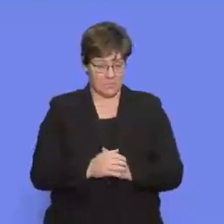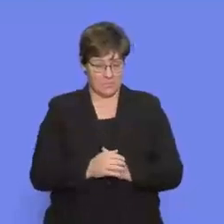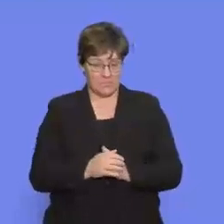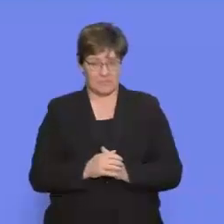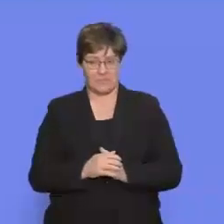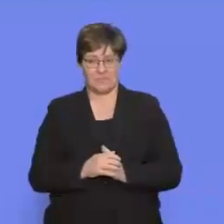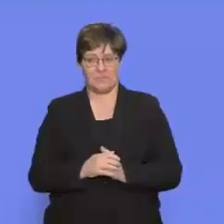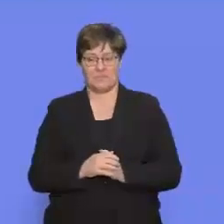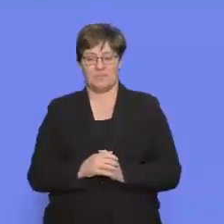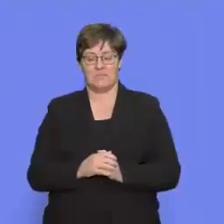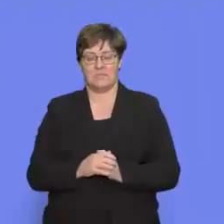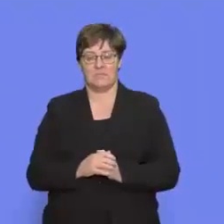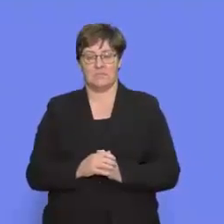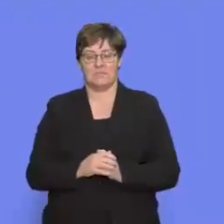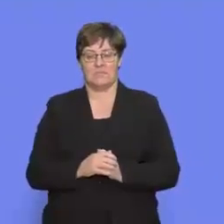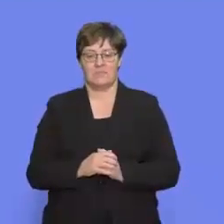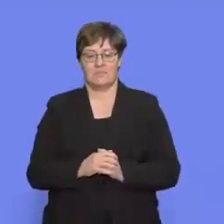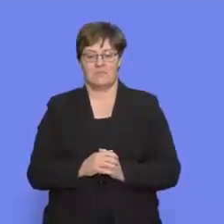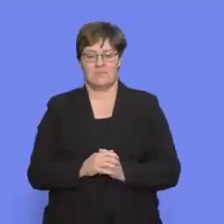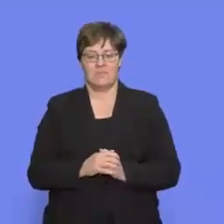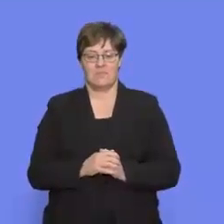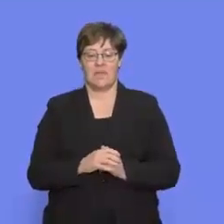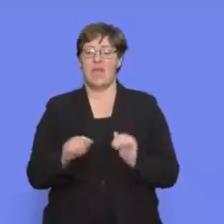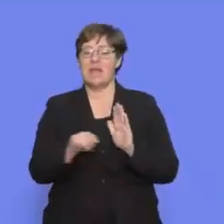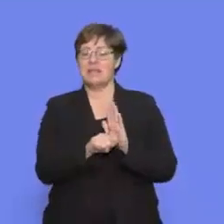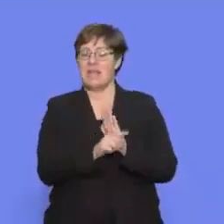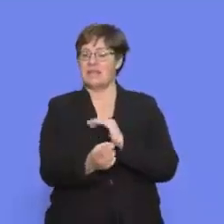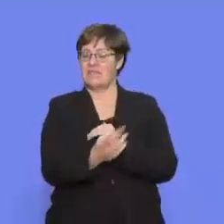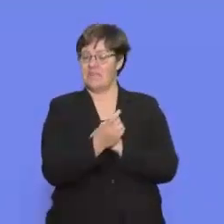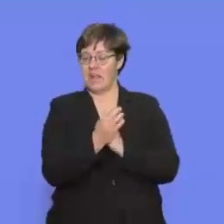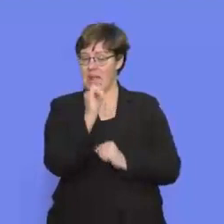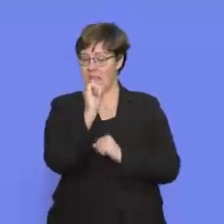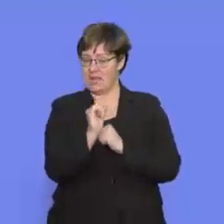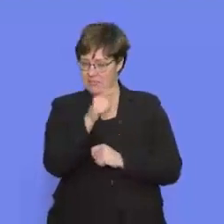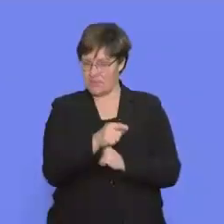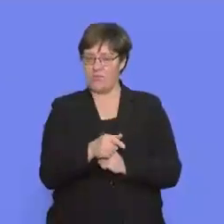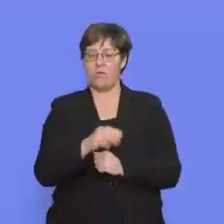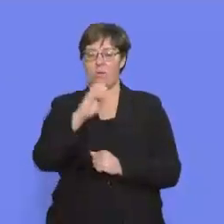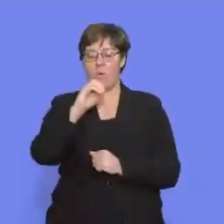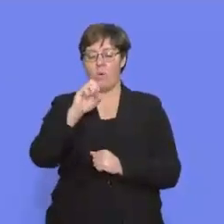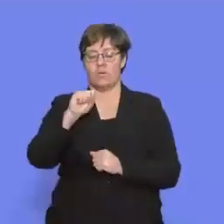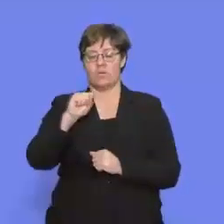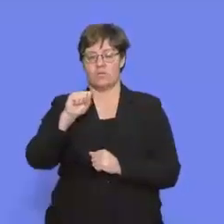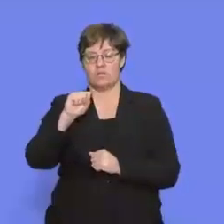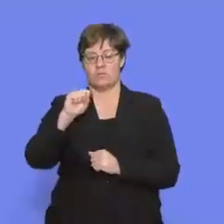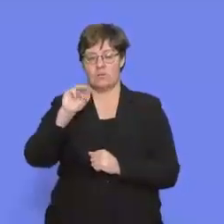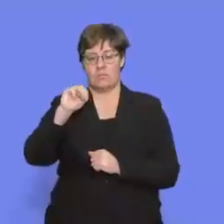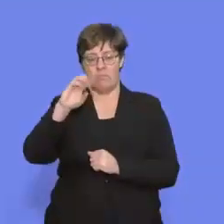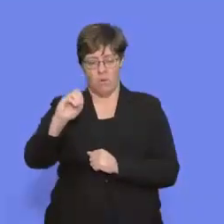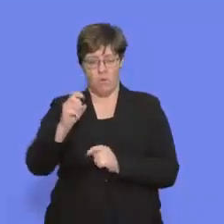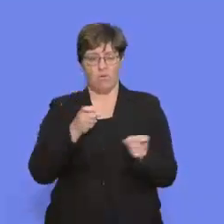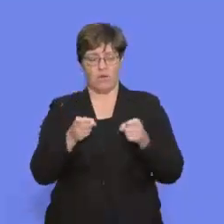This is the negative feedback mechanism of osmoregulation. 7 steps, remember?